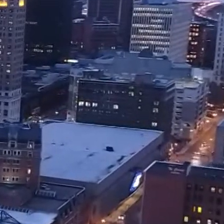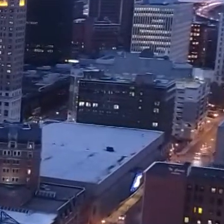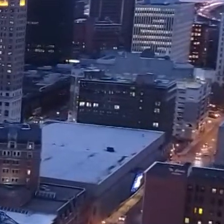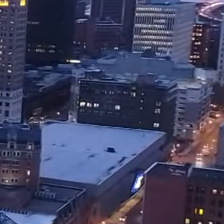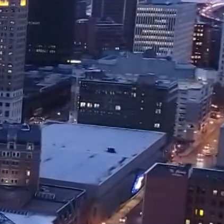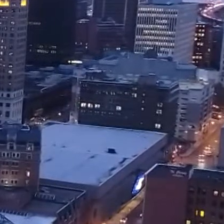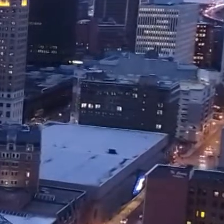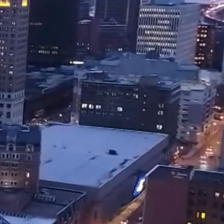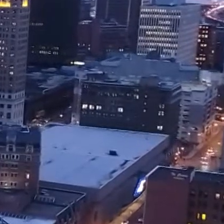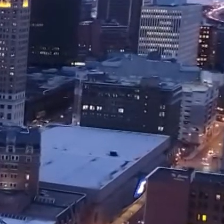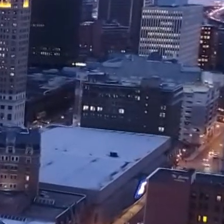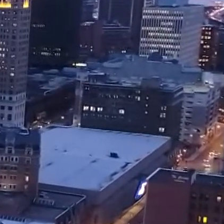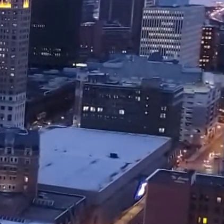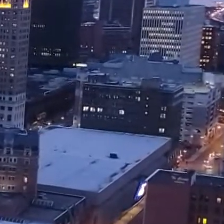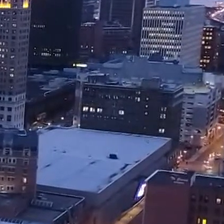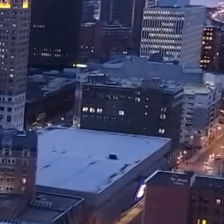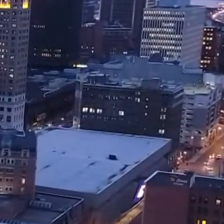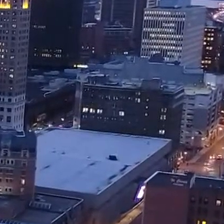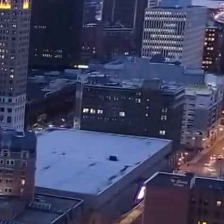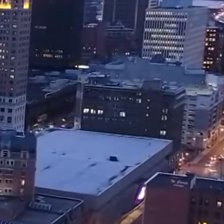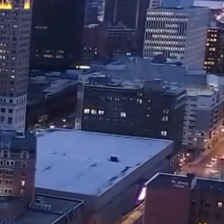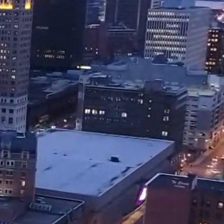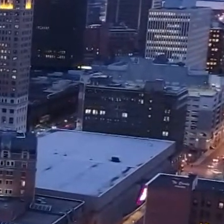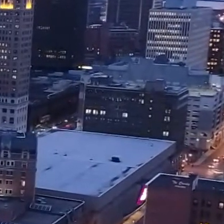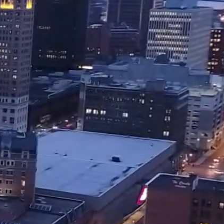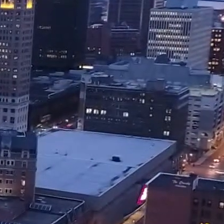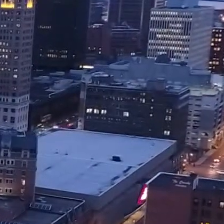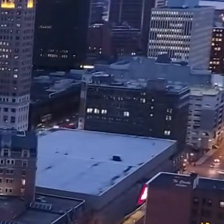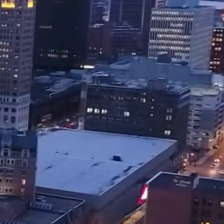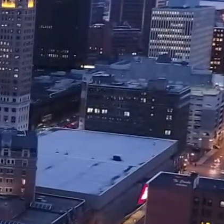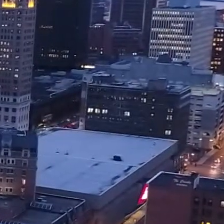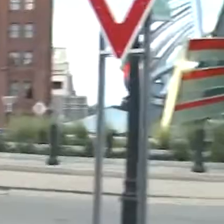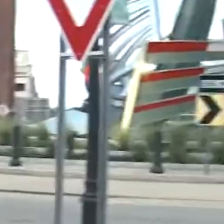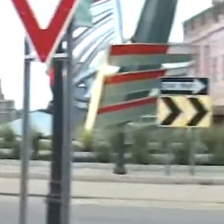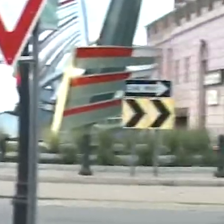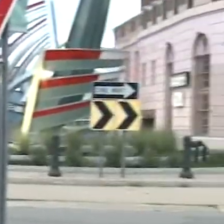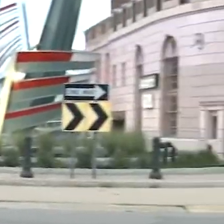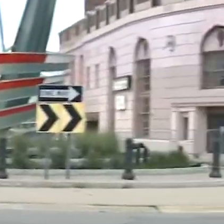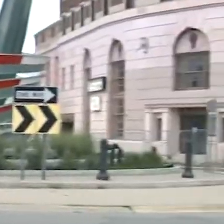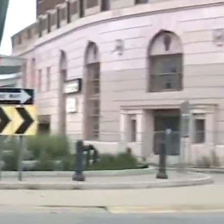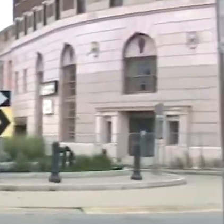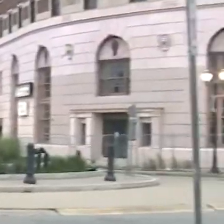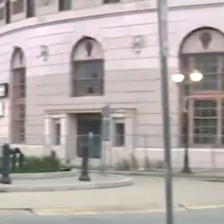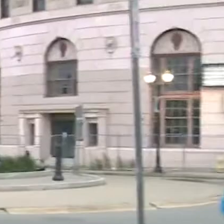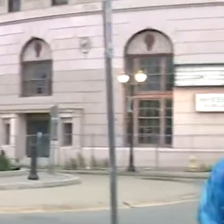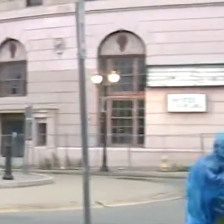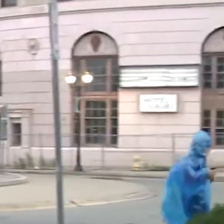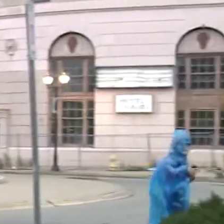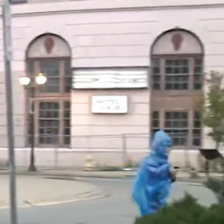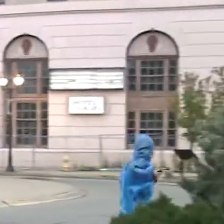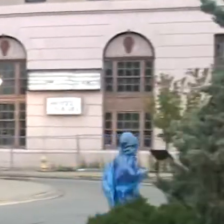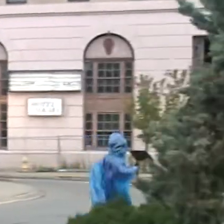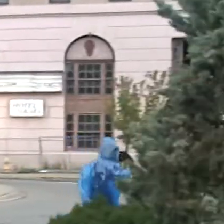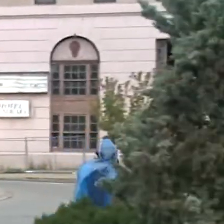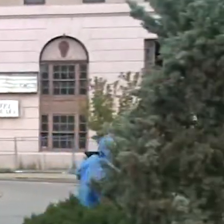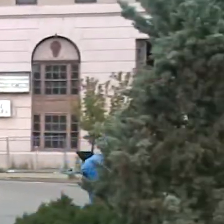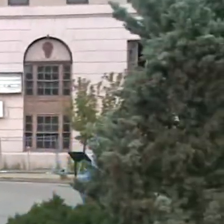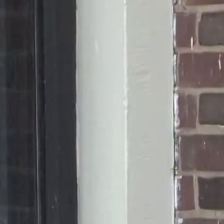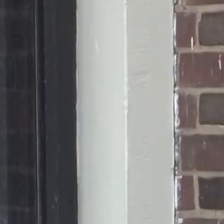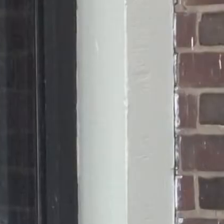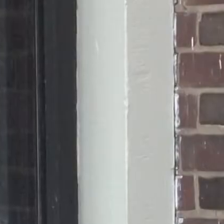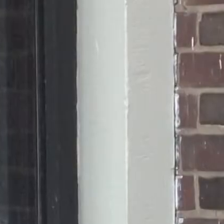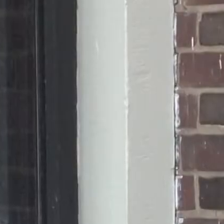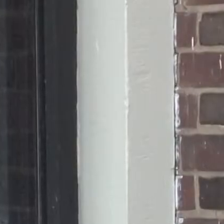nearly 500 Afghan evacuees are expected to arrive in Buffalo, 50 in Niagara Falls. Some are already